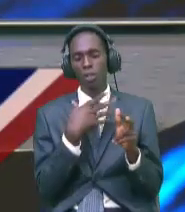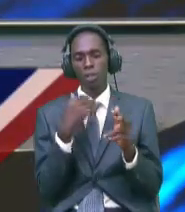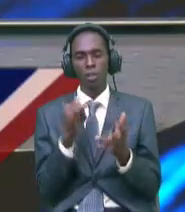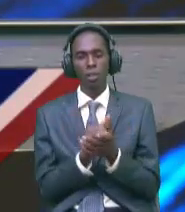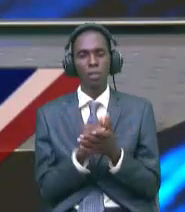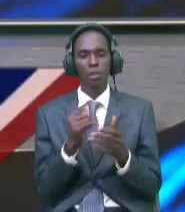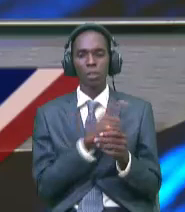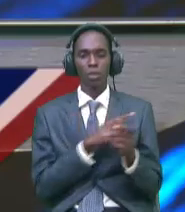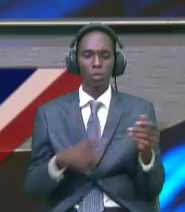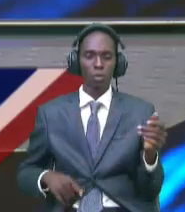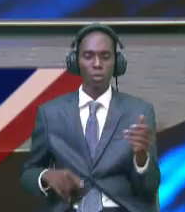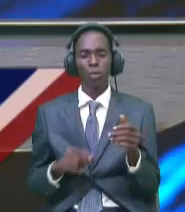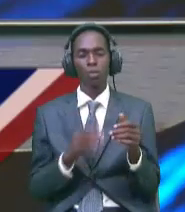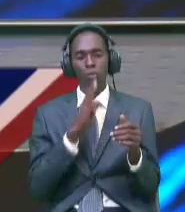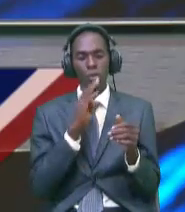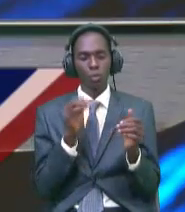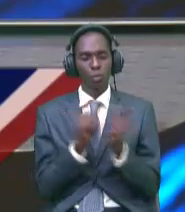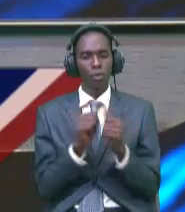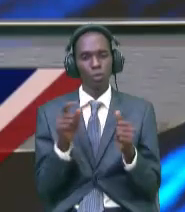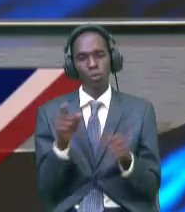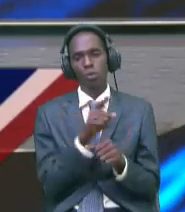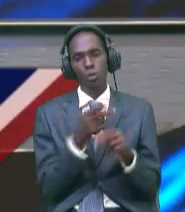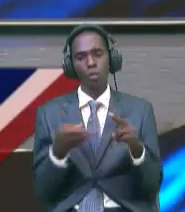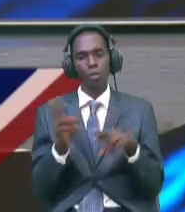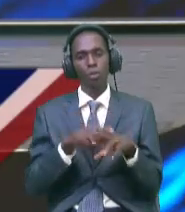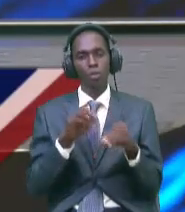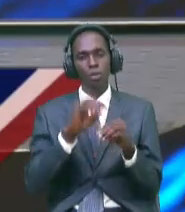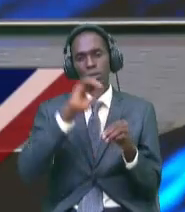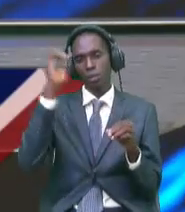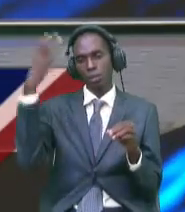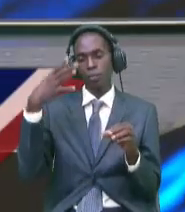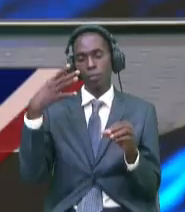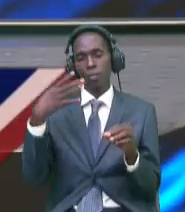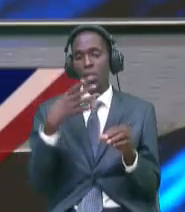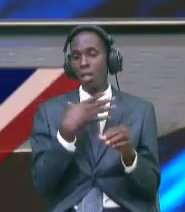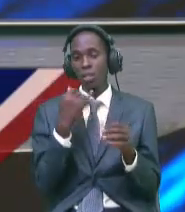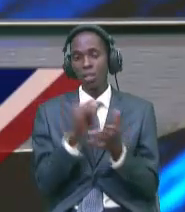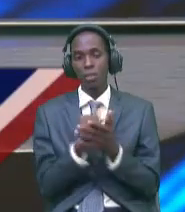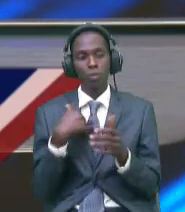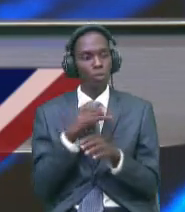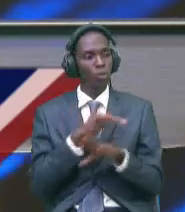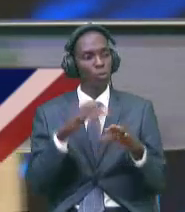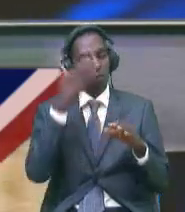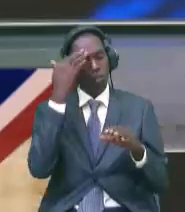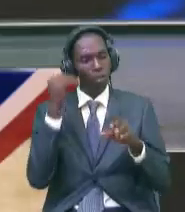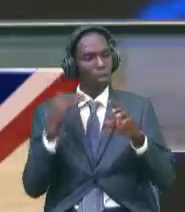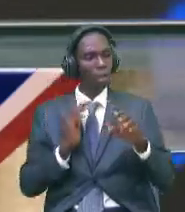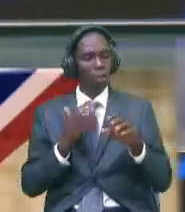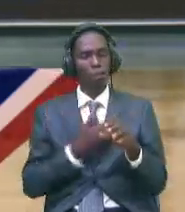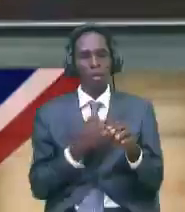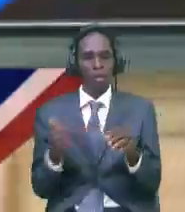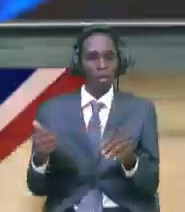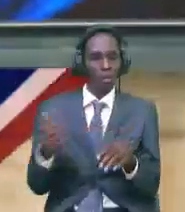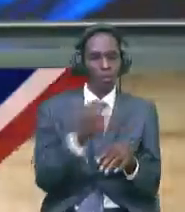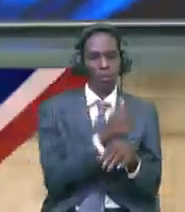toward another. We never forget ourselves who are saints. The saints never forget this is